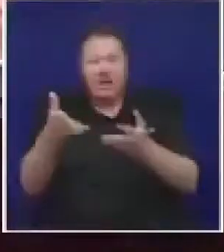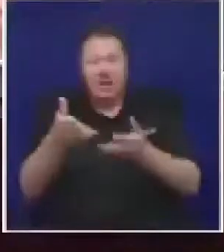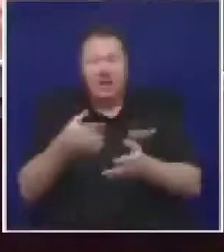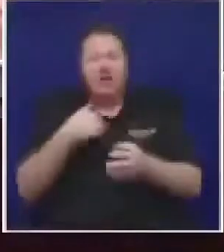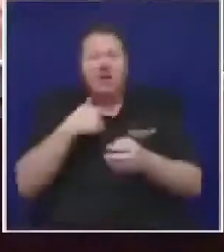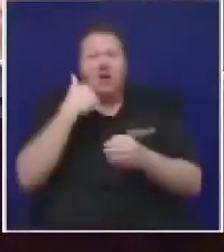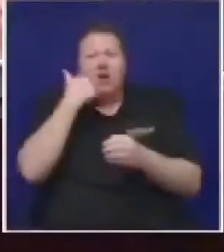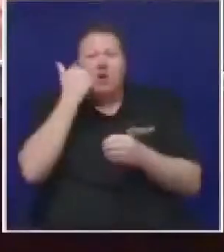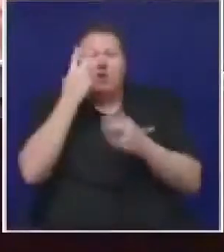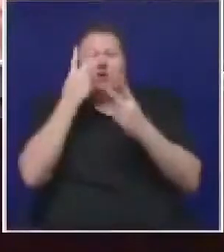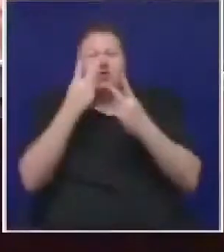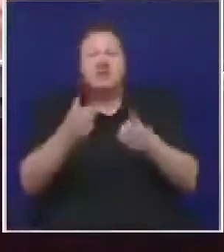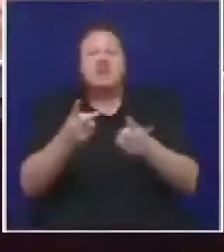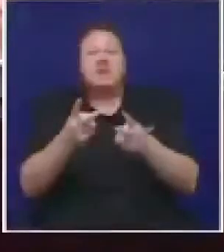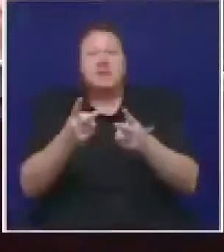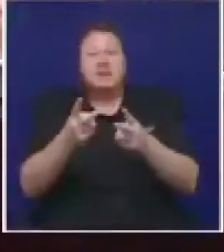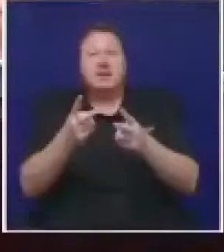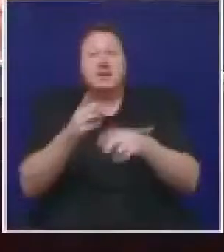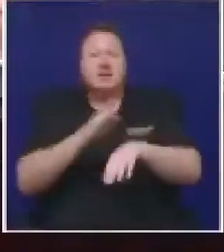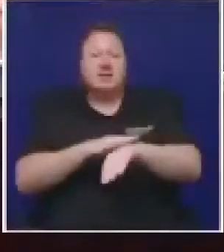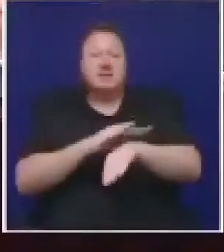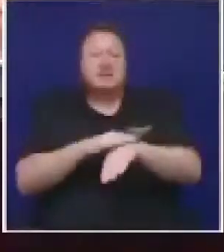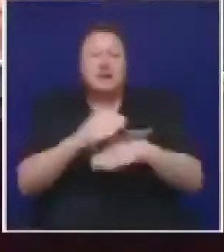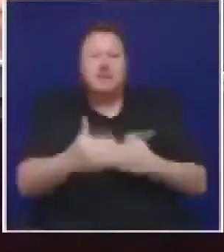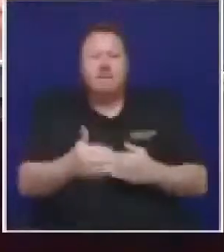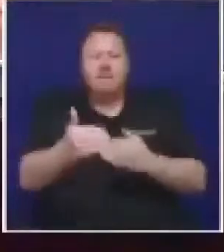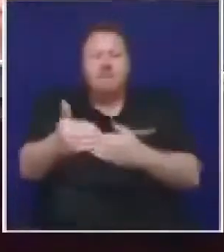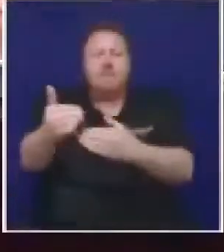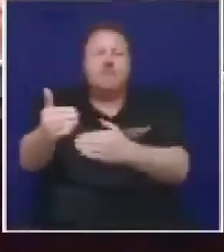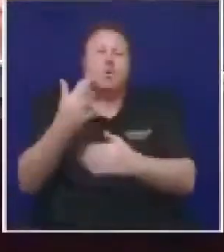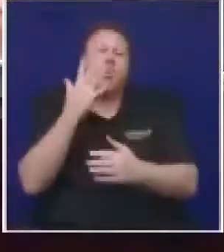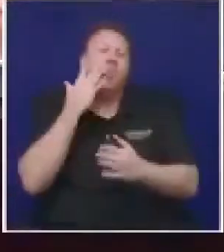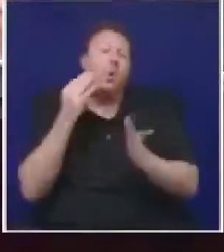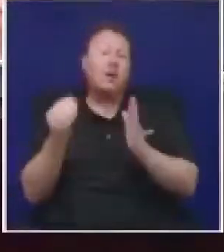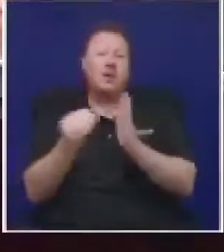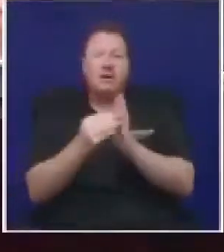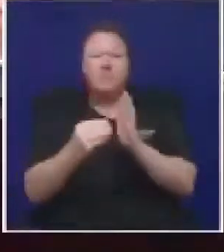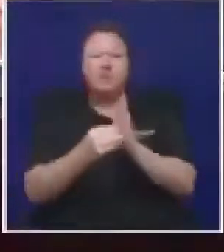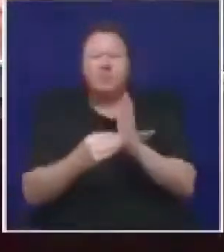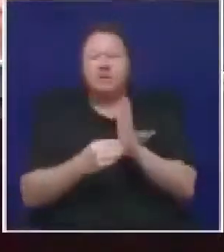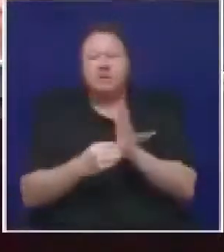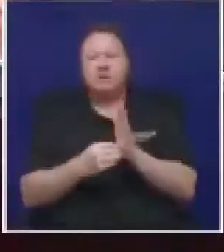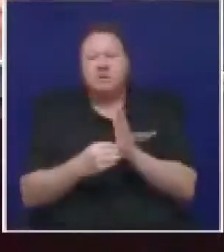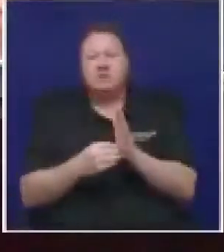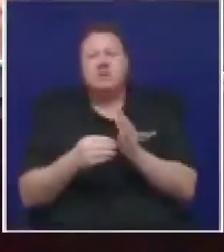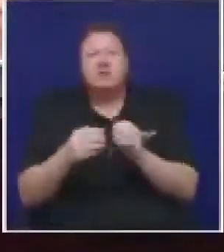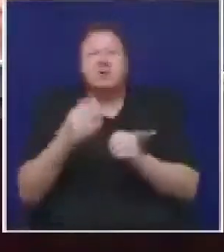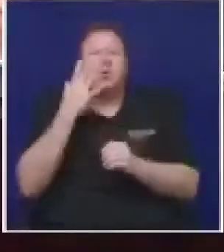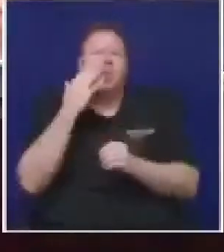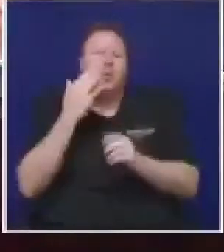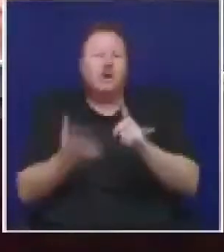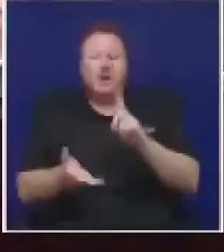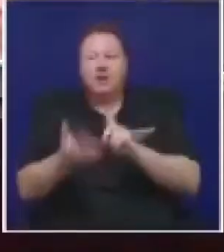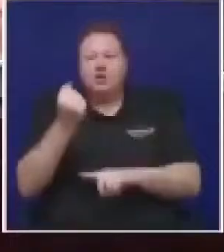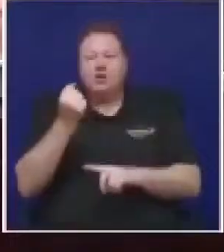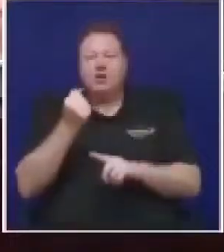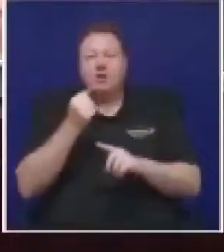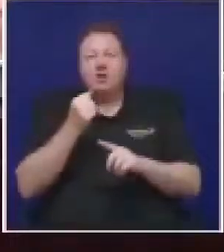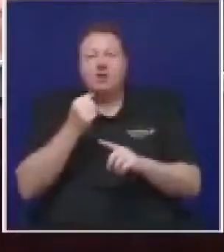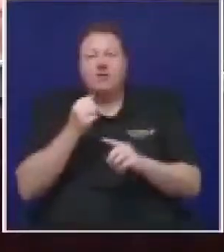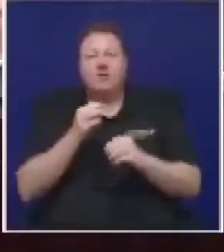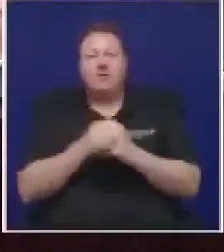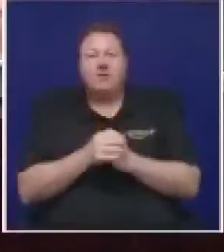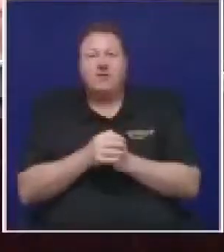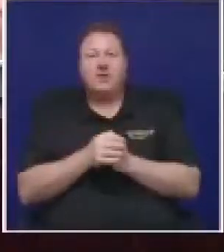frames. When are you going to implement this? When are we going to achieve the result?